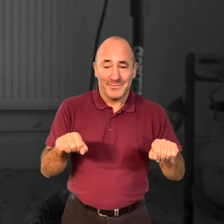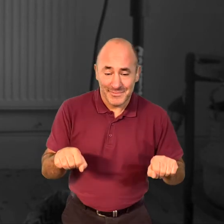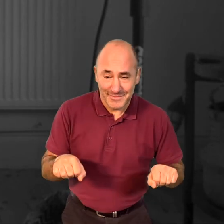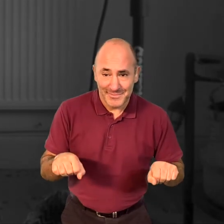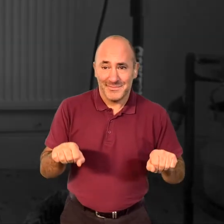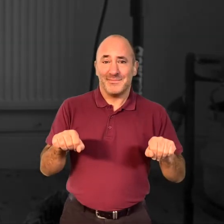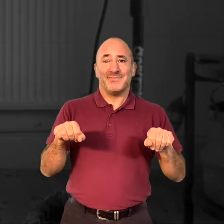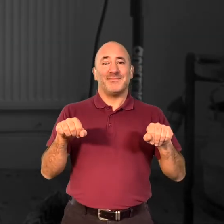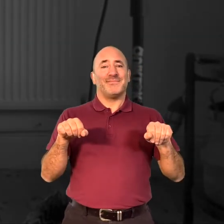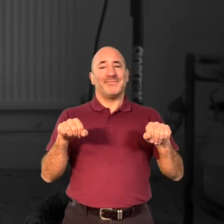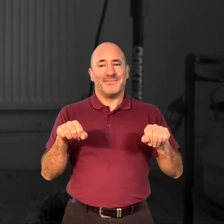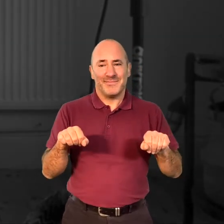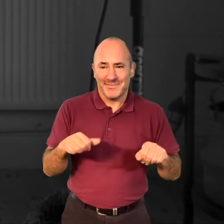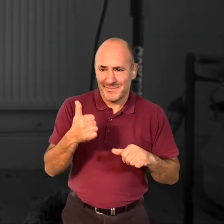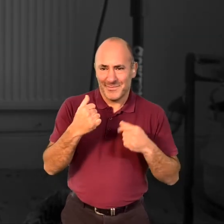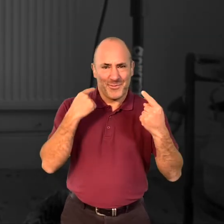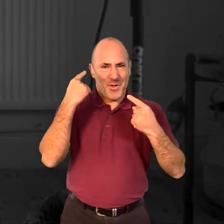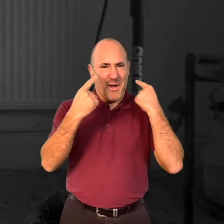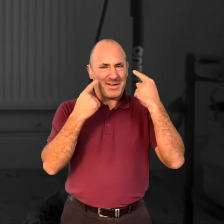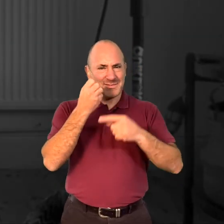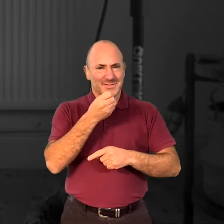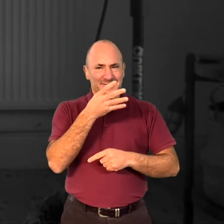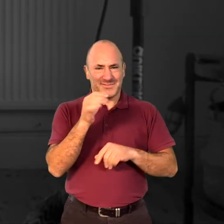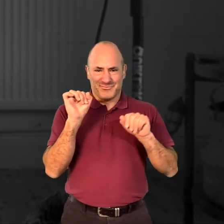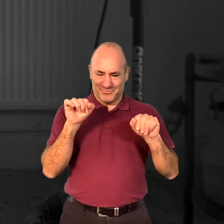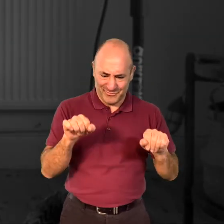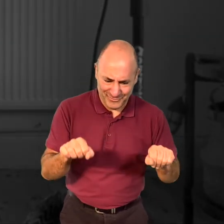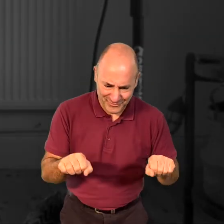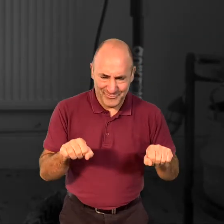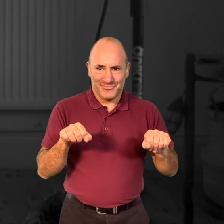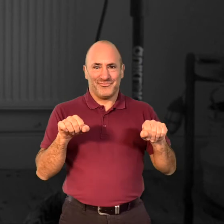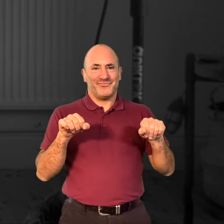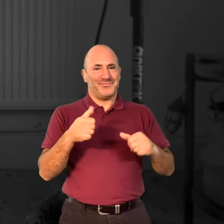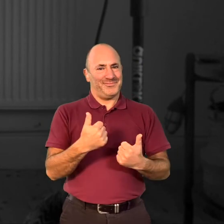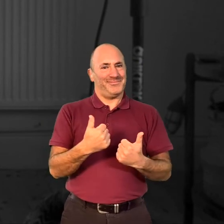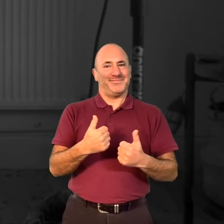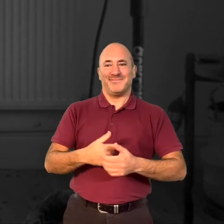Way! So that makes a lovely noise, just rocking backwards and forwards.